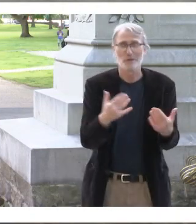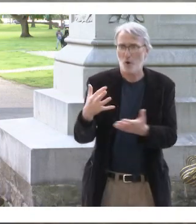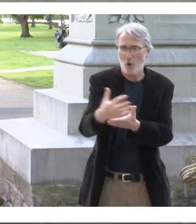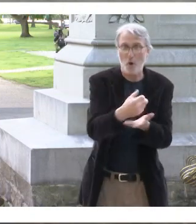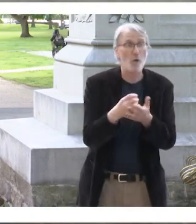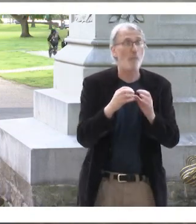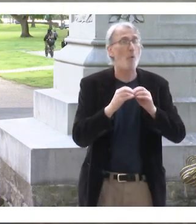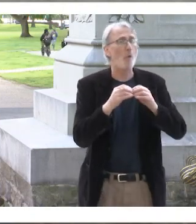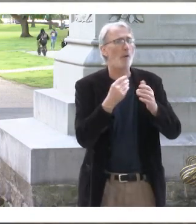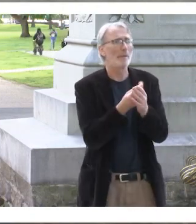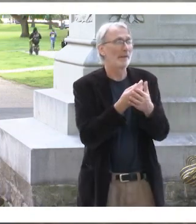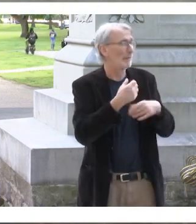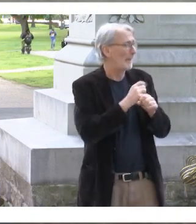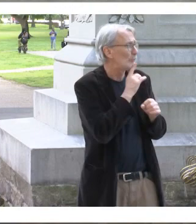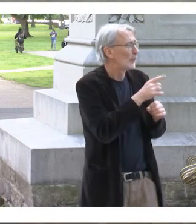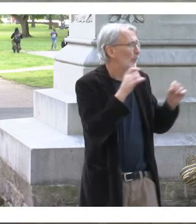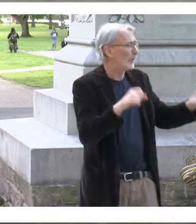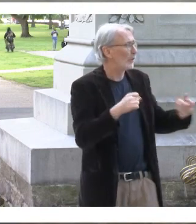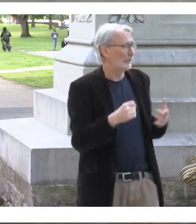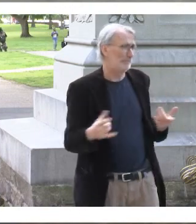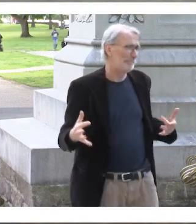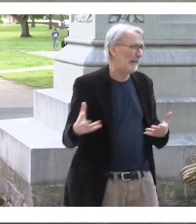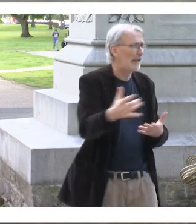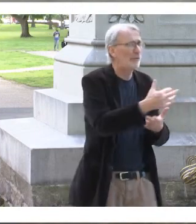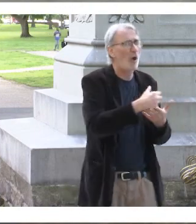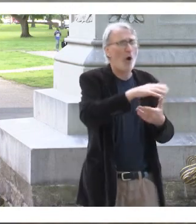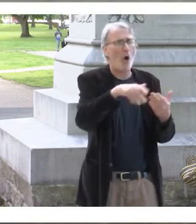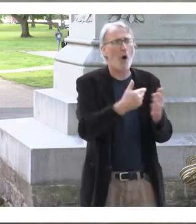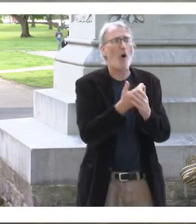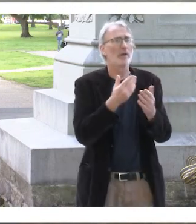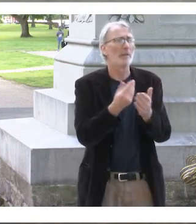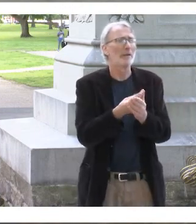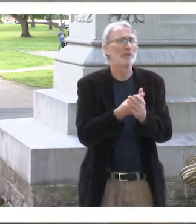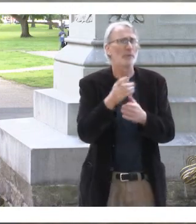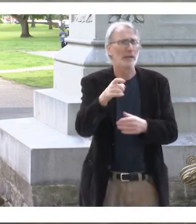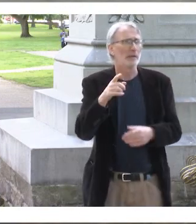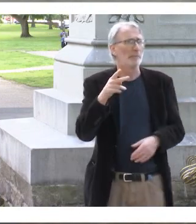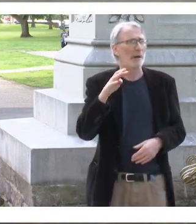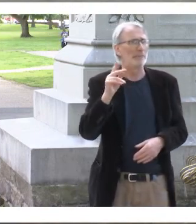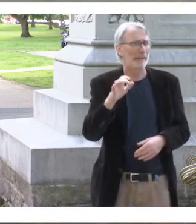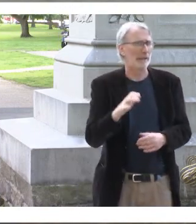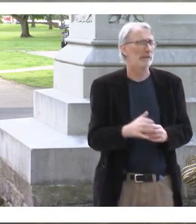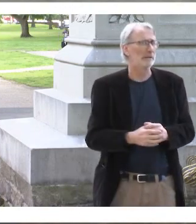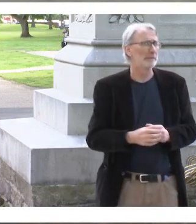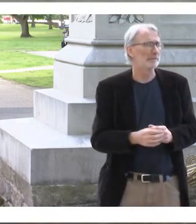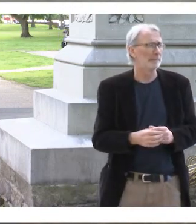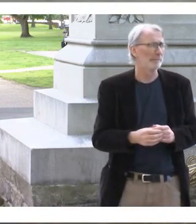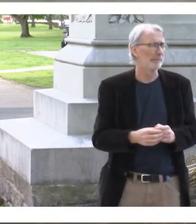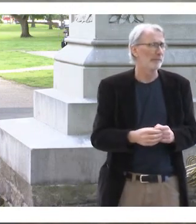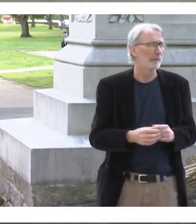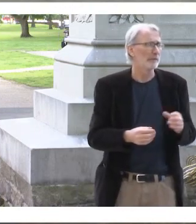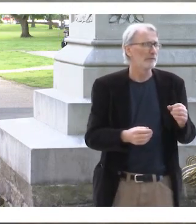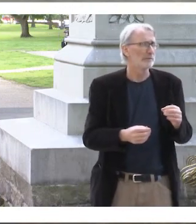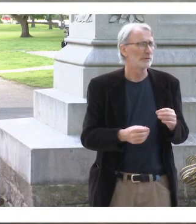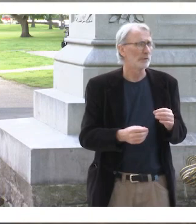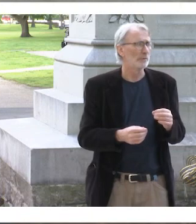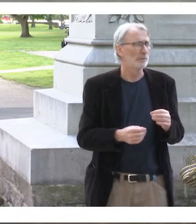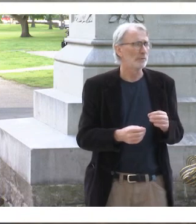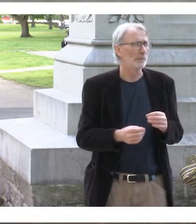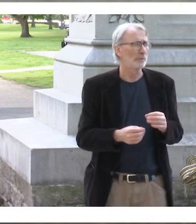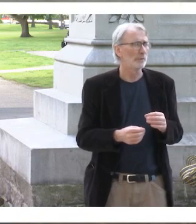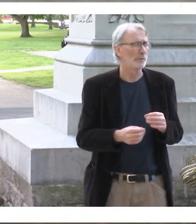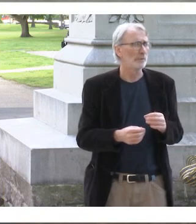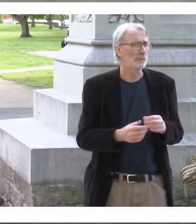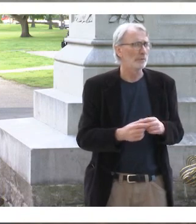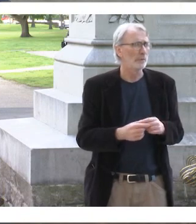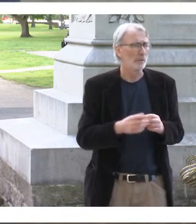money to make sure that we can grow all those public dollars, all those funds that's your public money. So I just